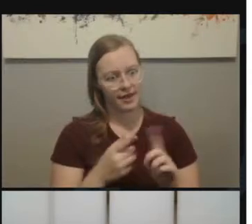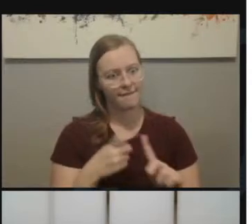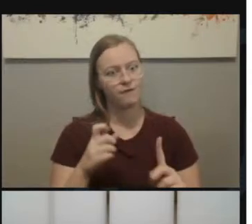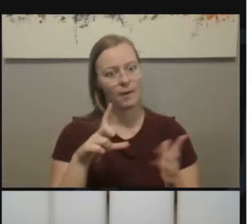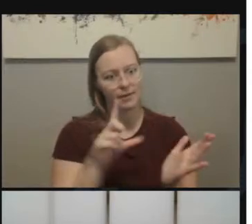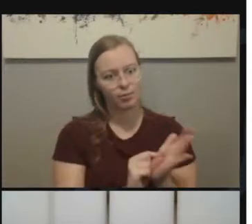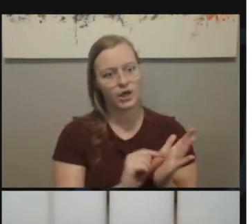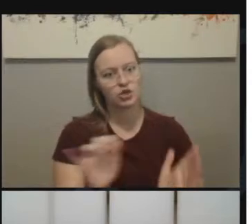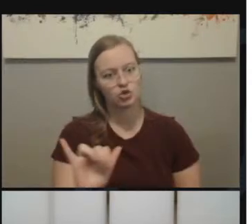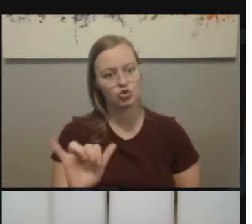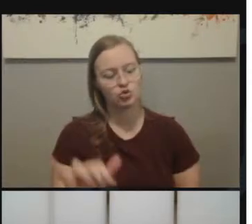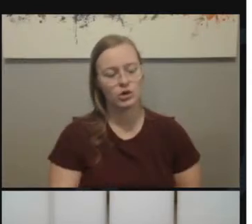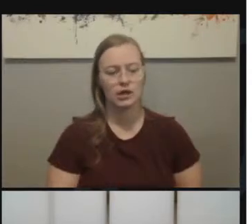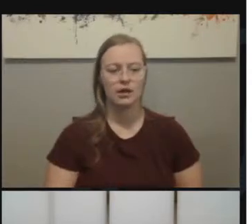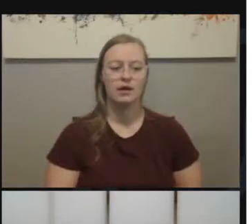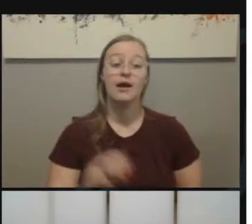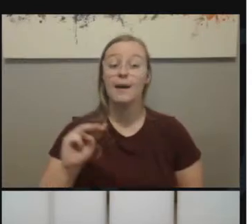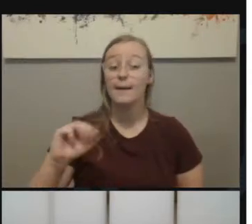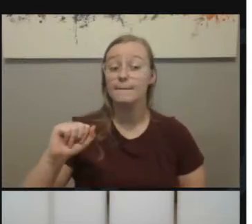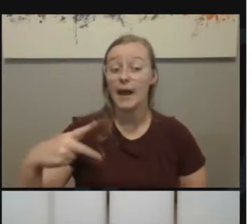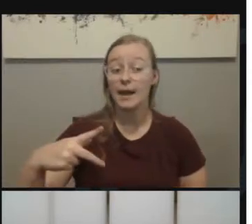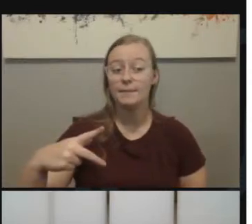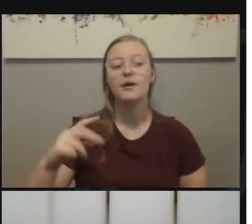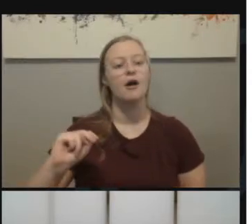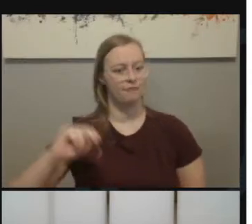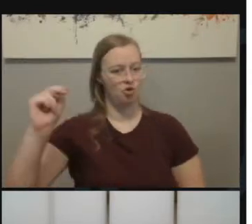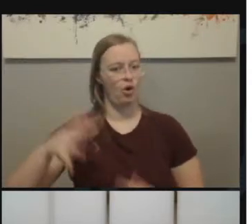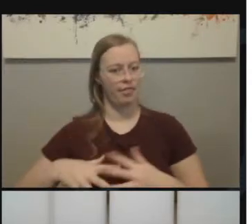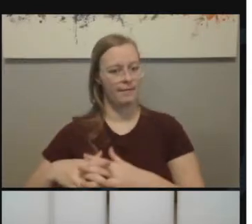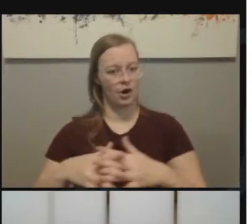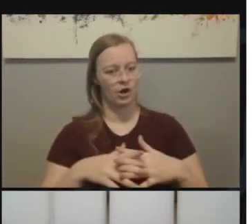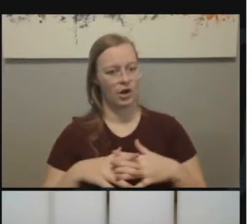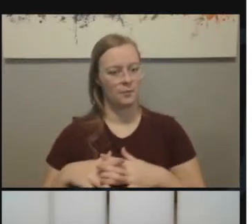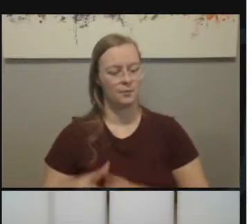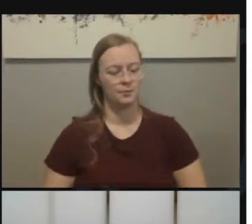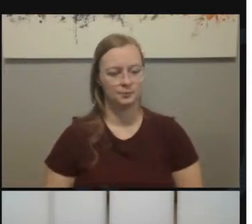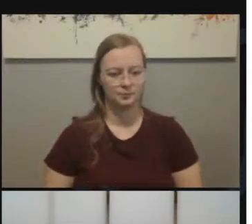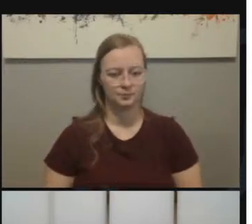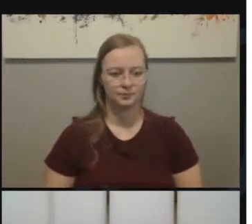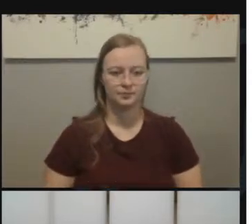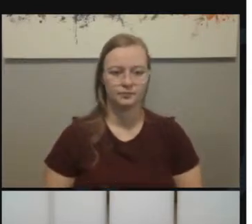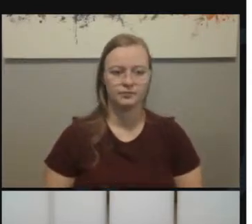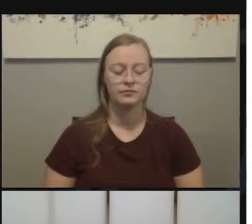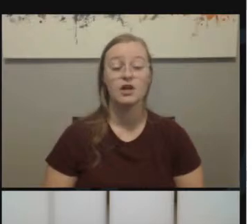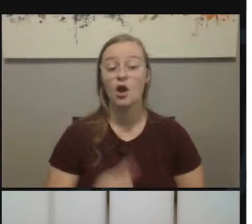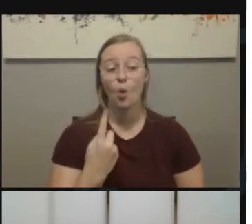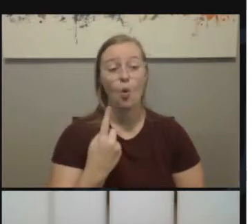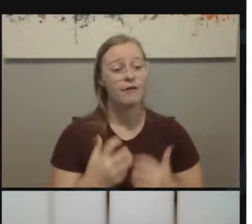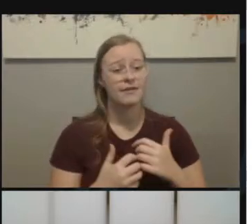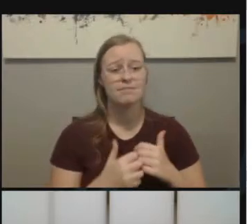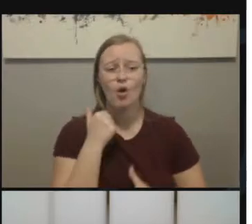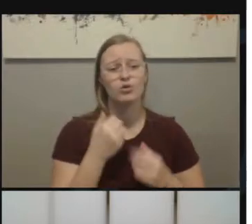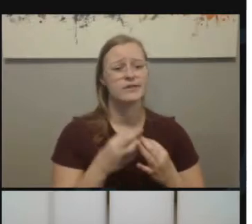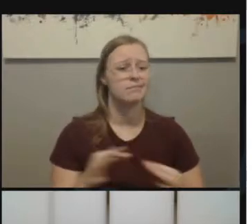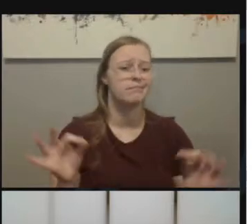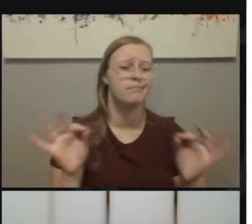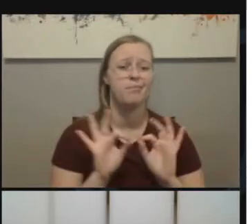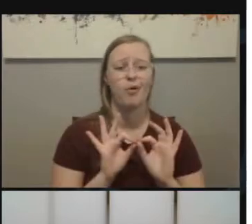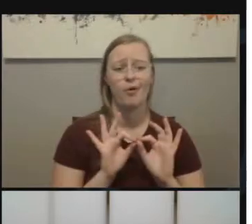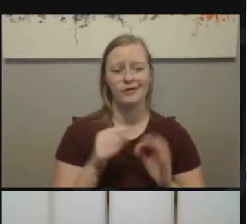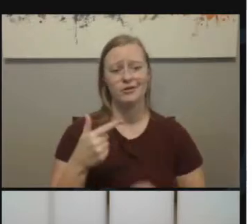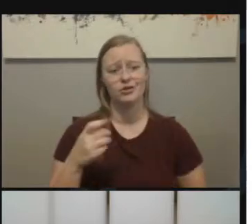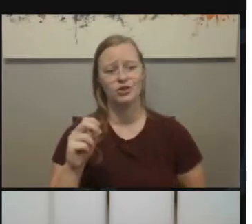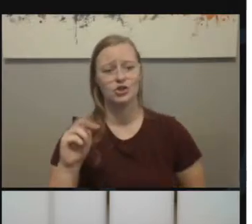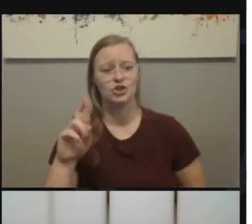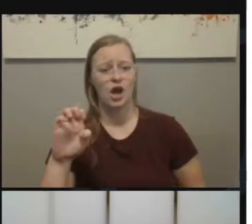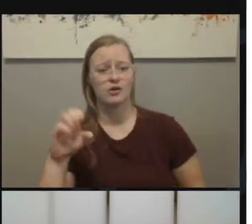other words, a map of North America. One of the most important genres in printing